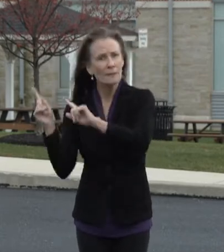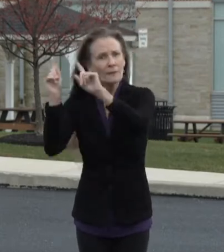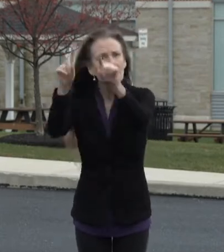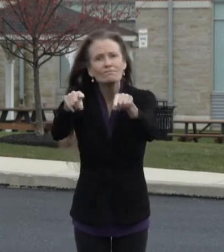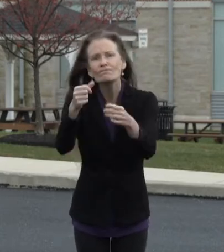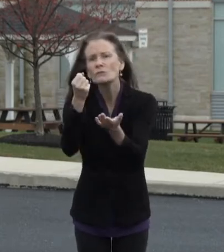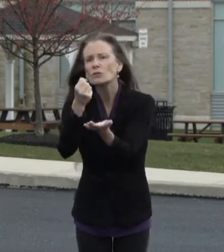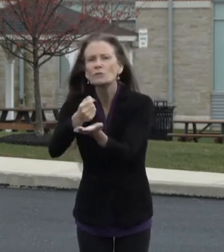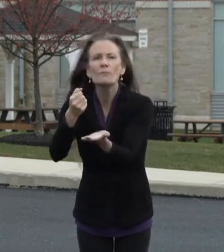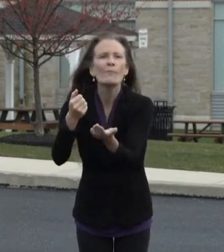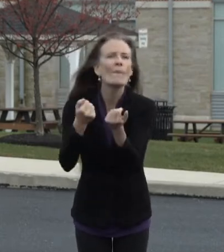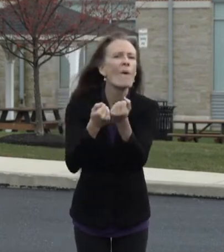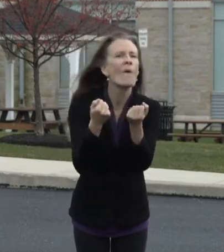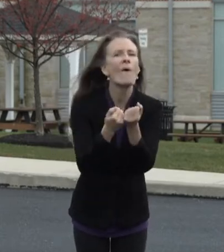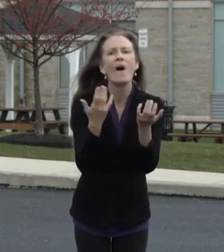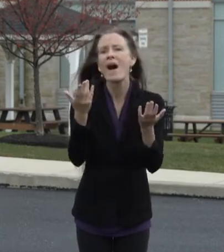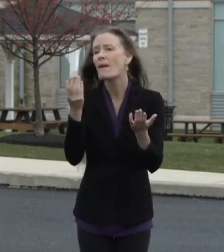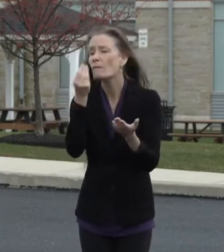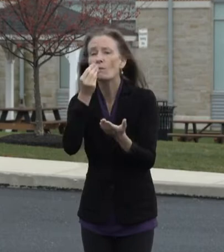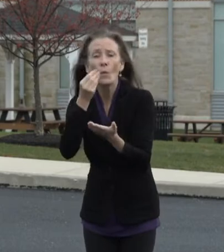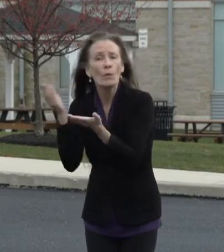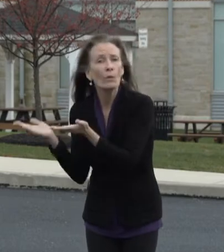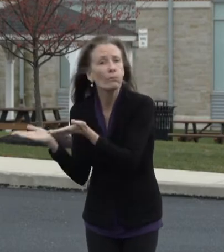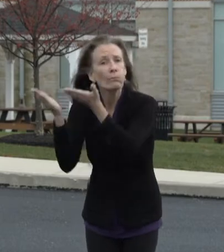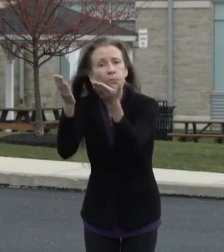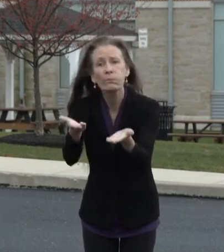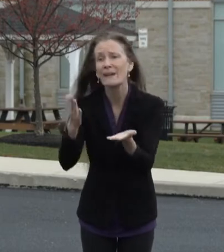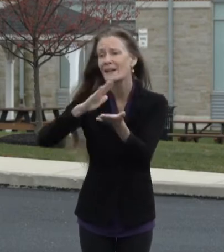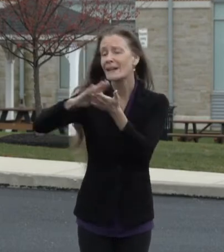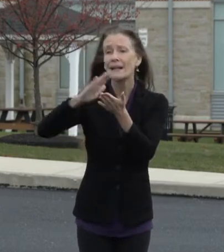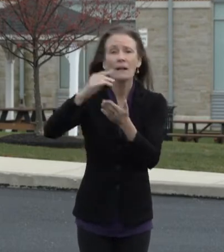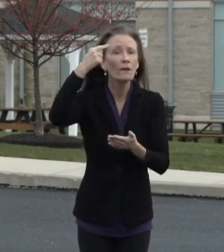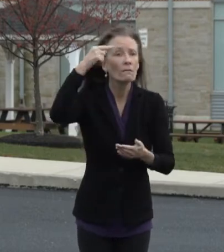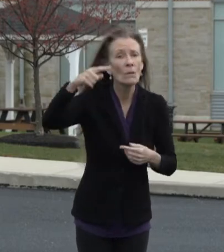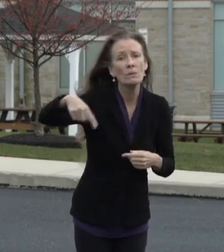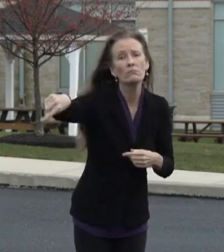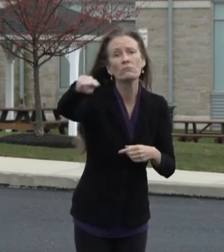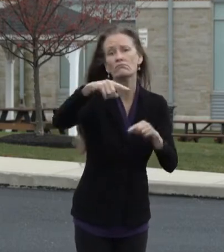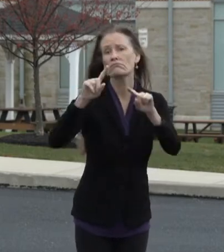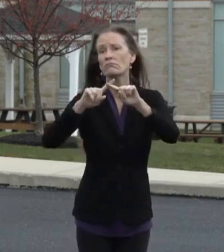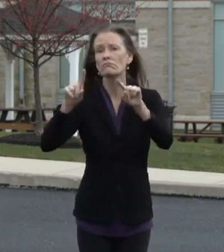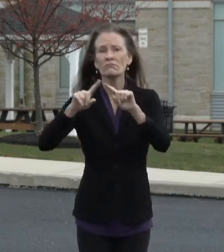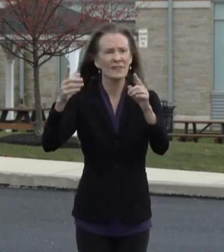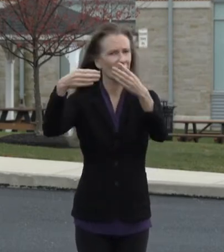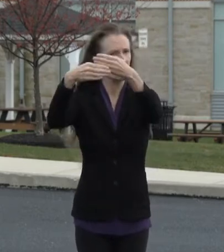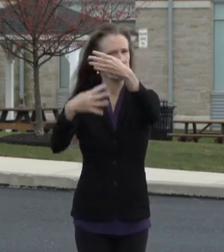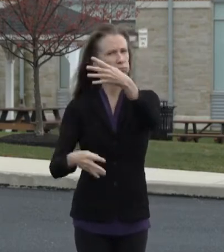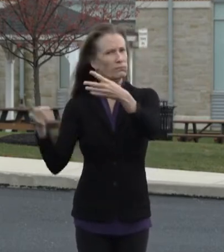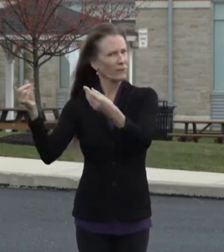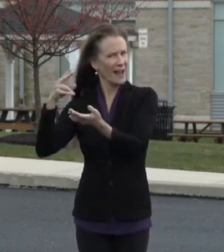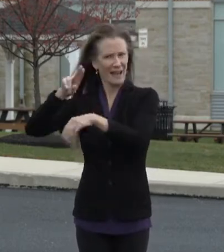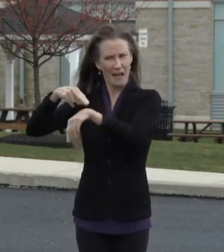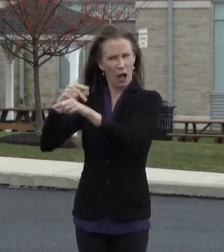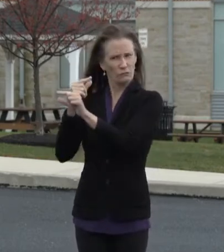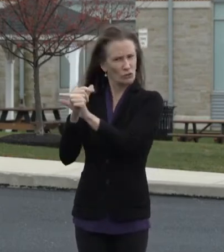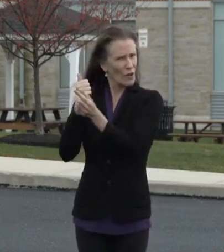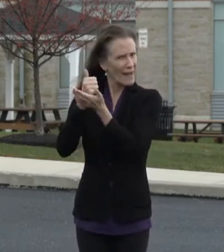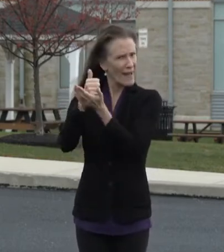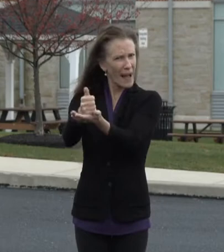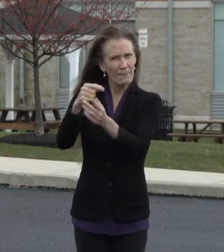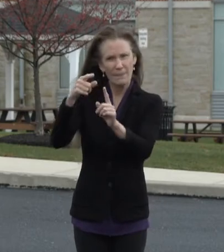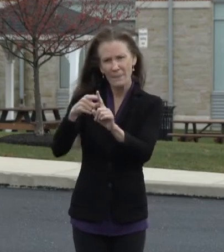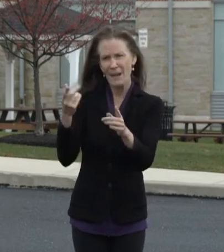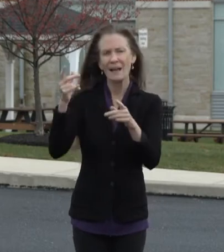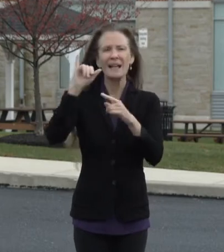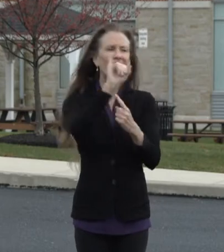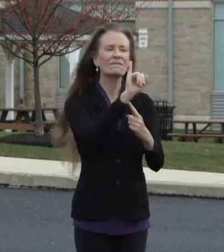serving meals, cleaning, other tasks. This support has included performing infection control training, which is